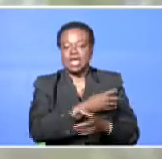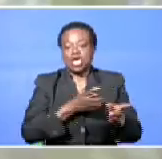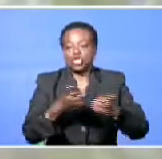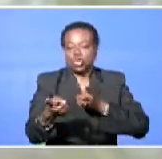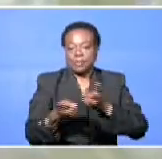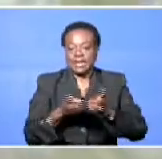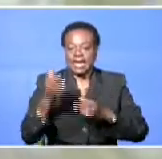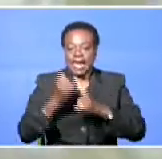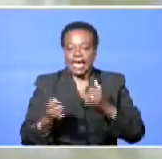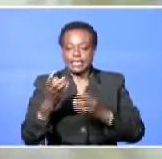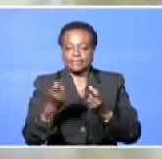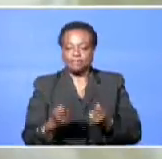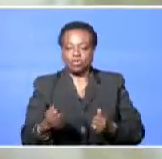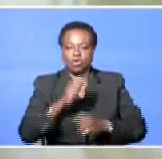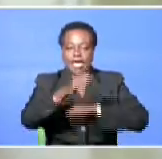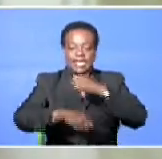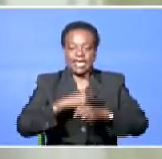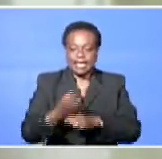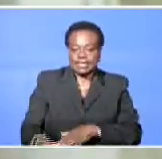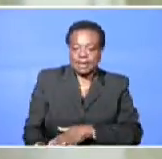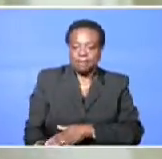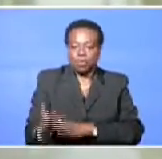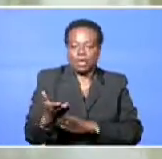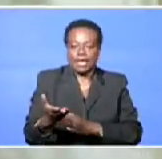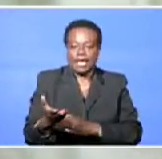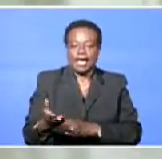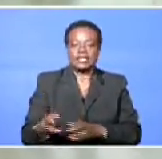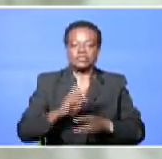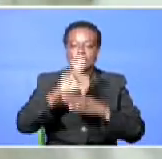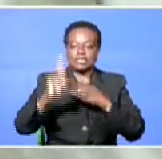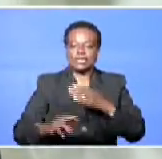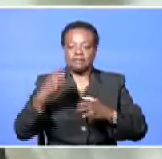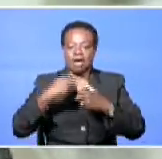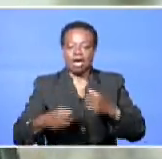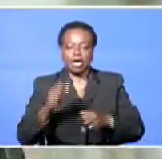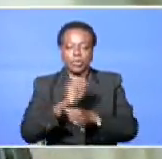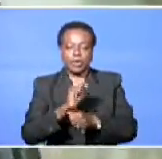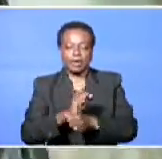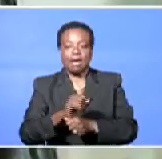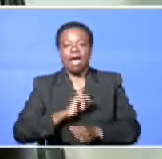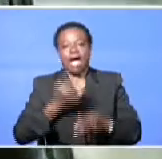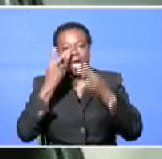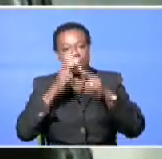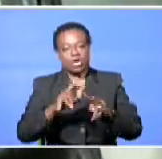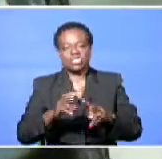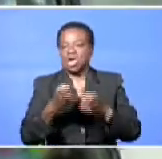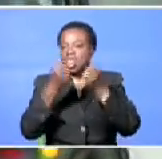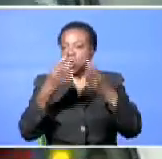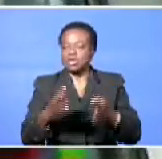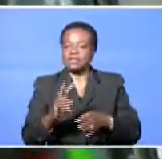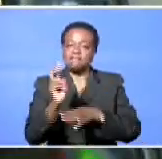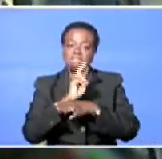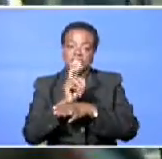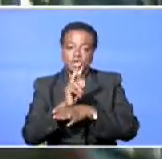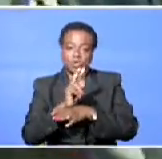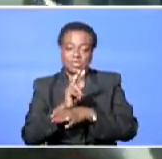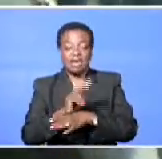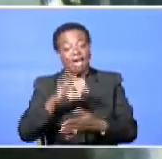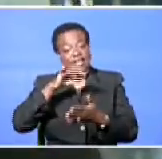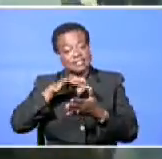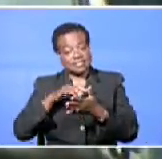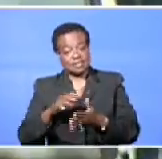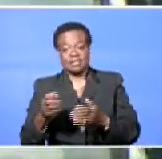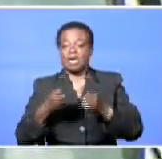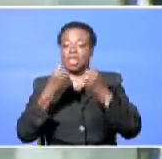few years, and that's all a result of hard work and dedication. I watch a lot of videos. I also do a lot of study as well, trying